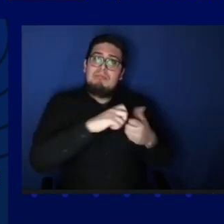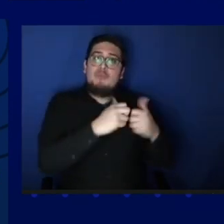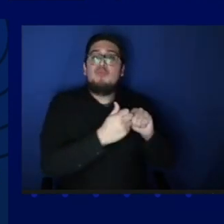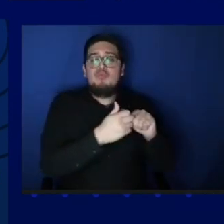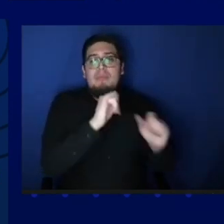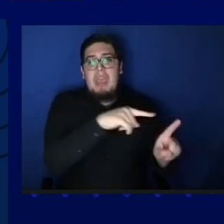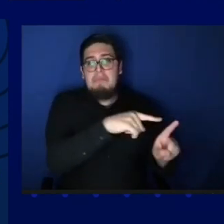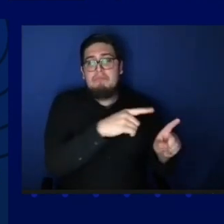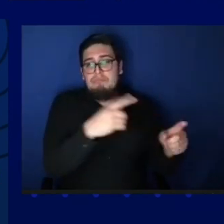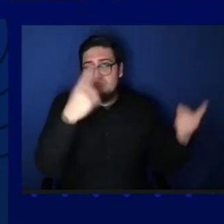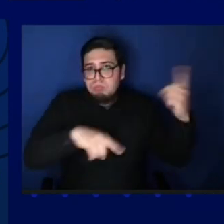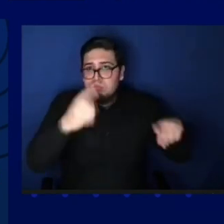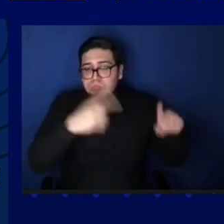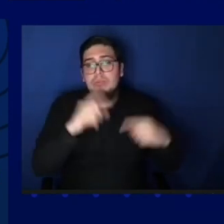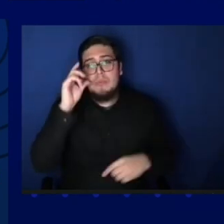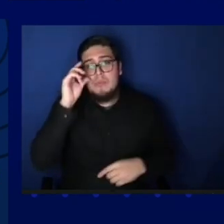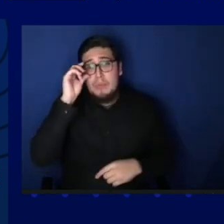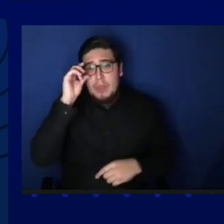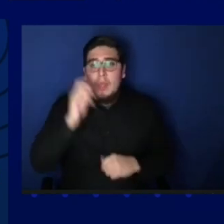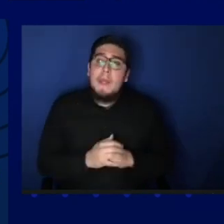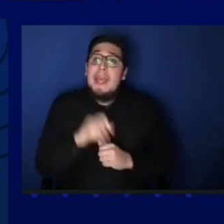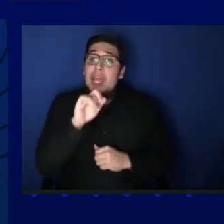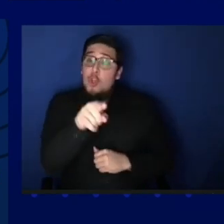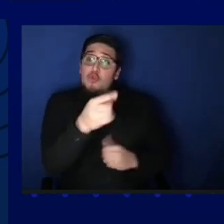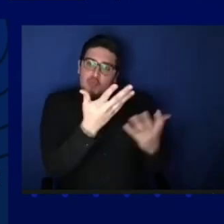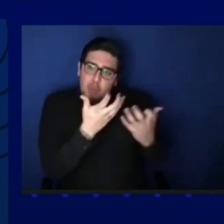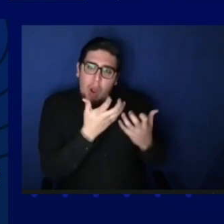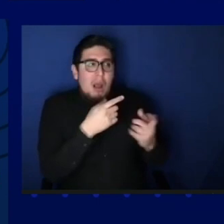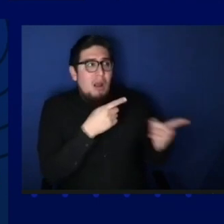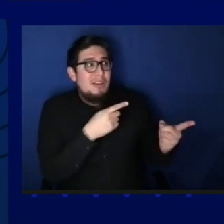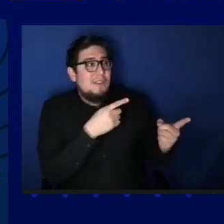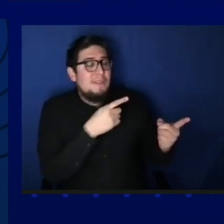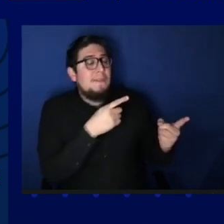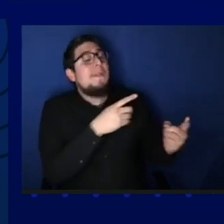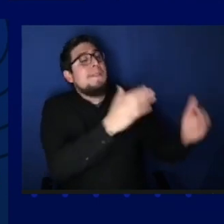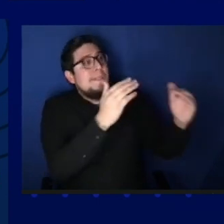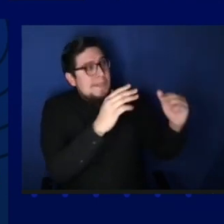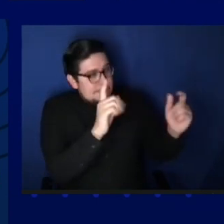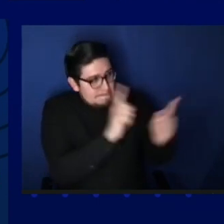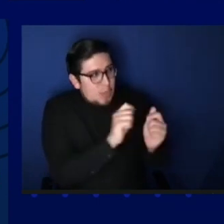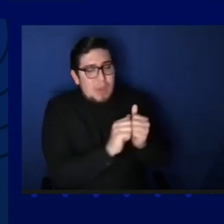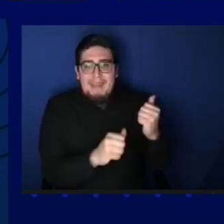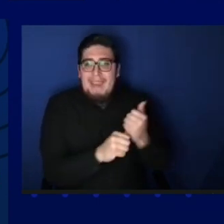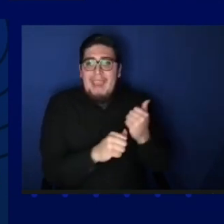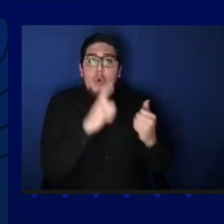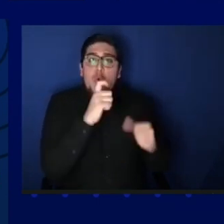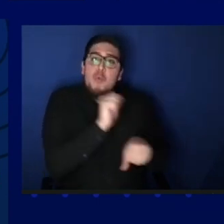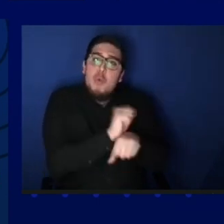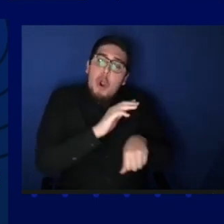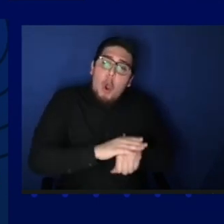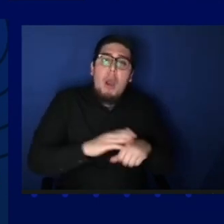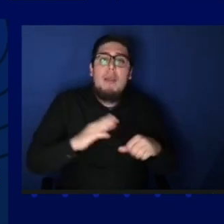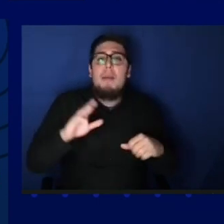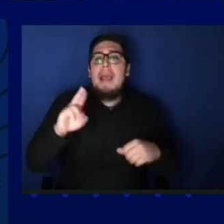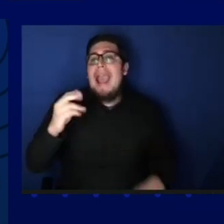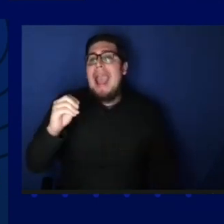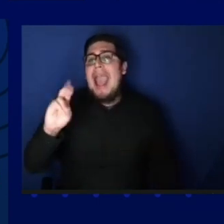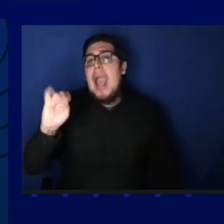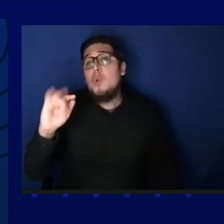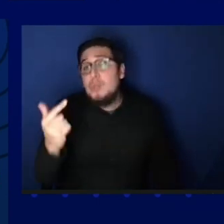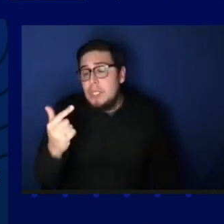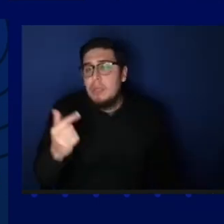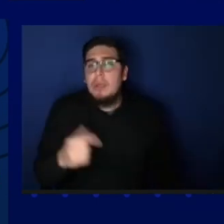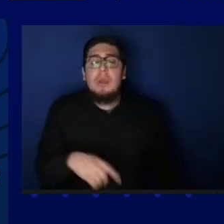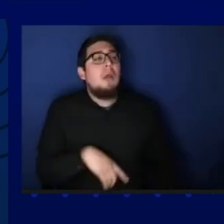relief, you want to meet with the aide that works on housing and advises the Congress member on housing